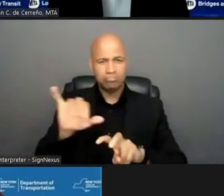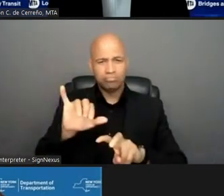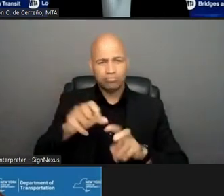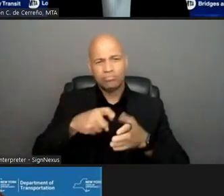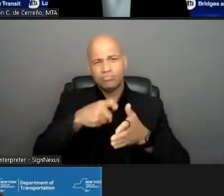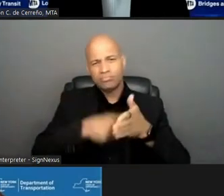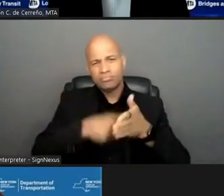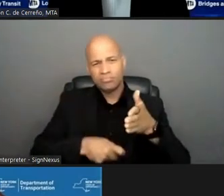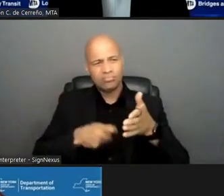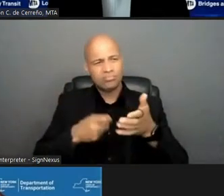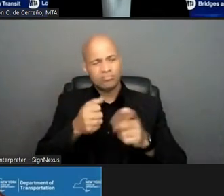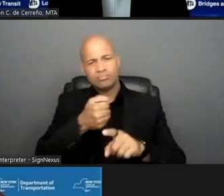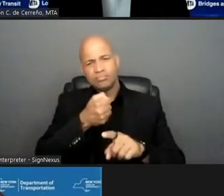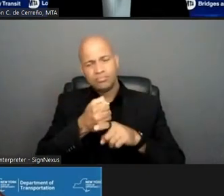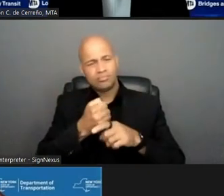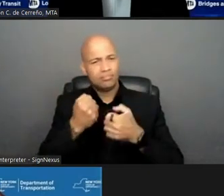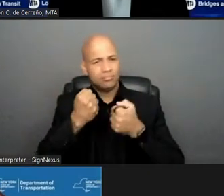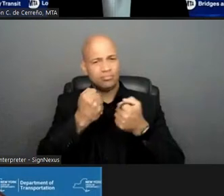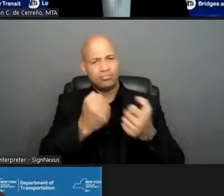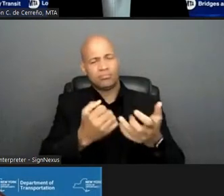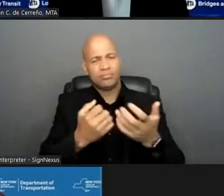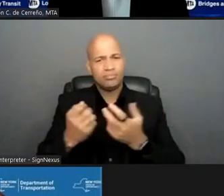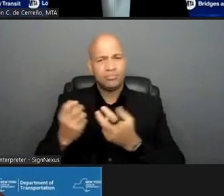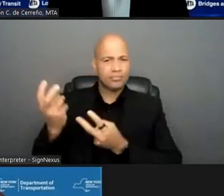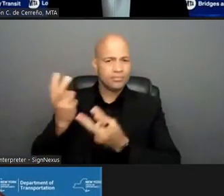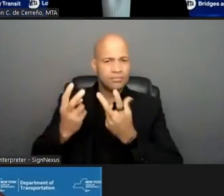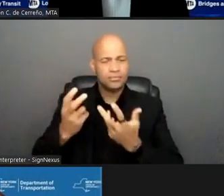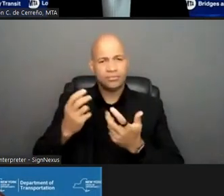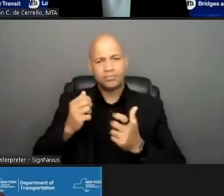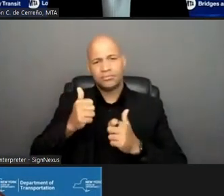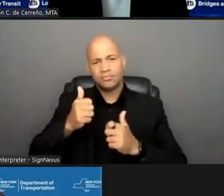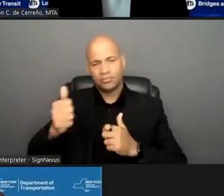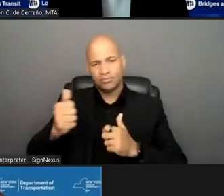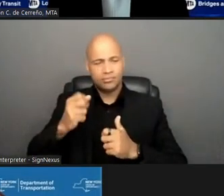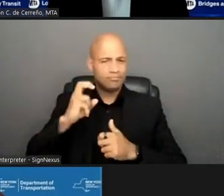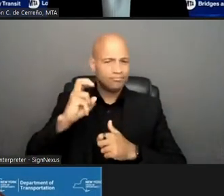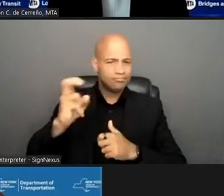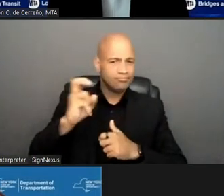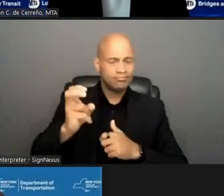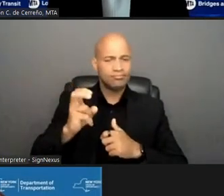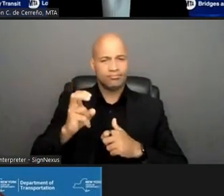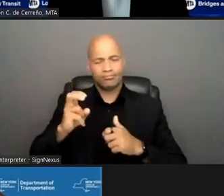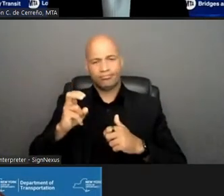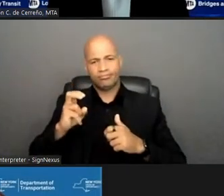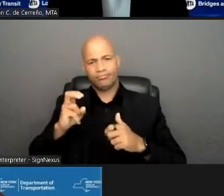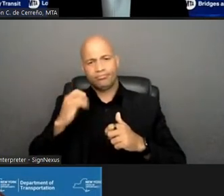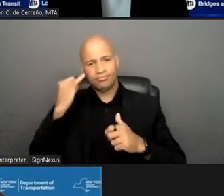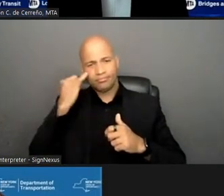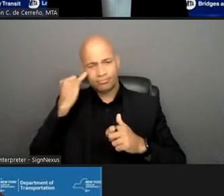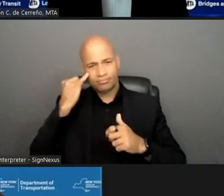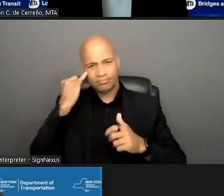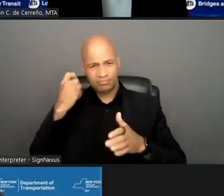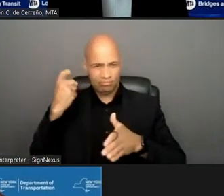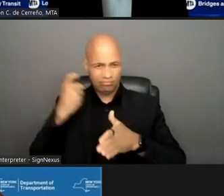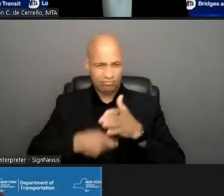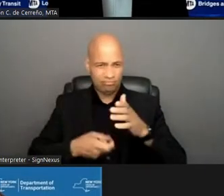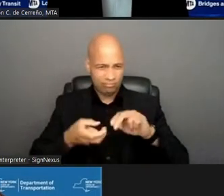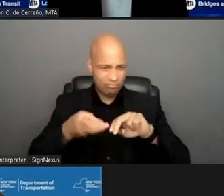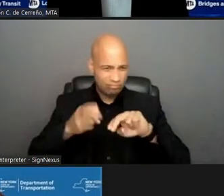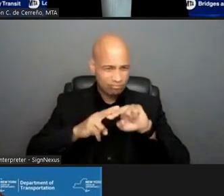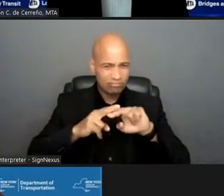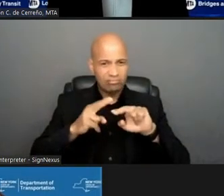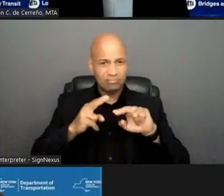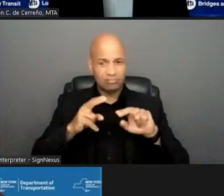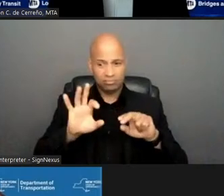on drivers commuters and visitors the MTA should consider the consequences of excessively tolling four higher